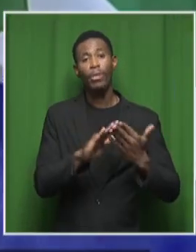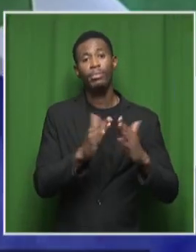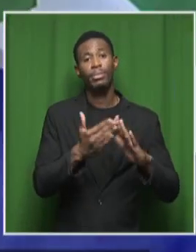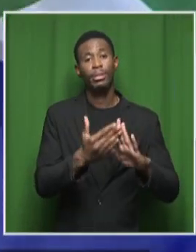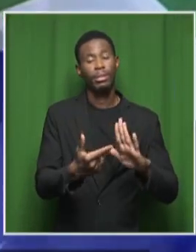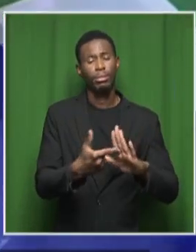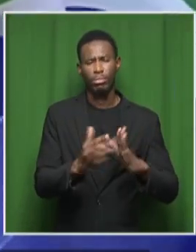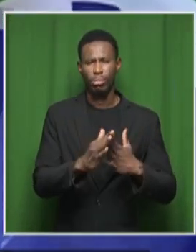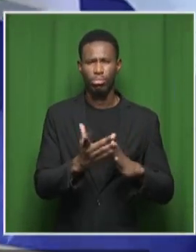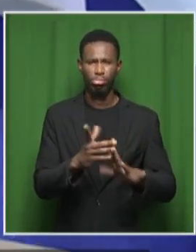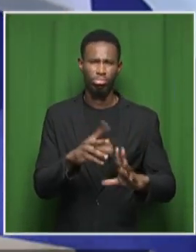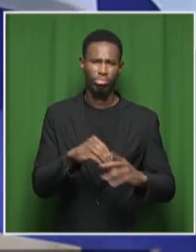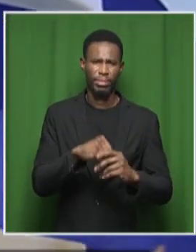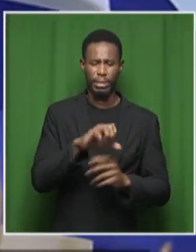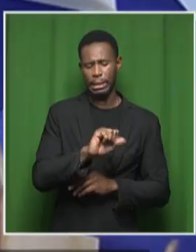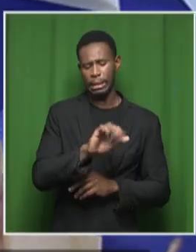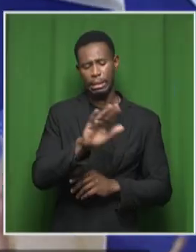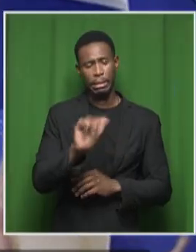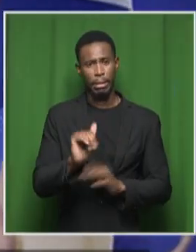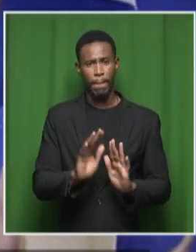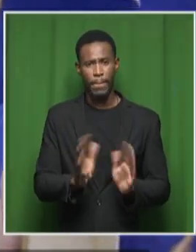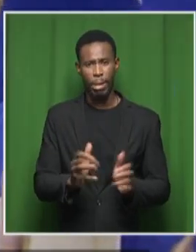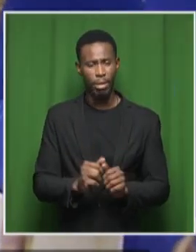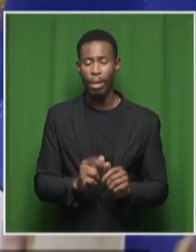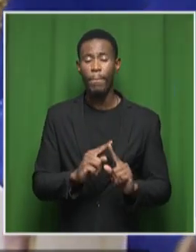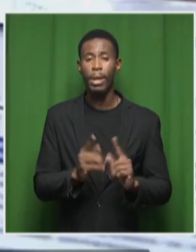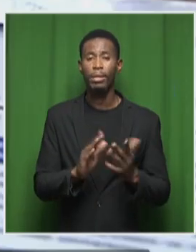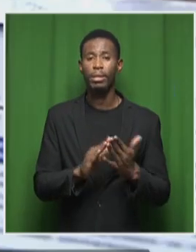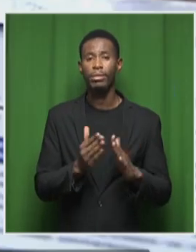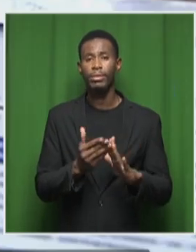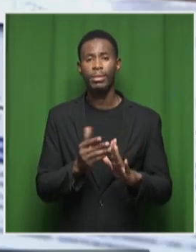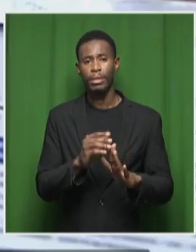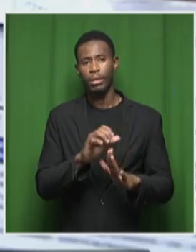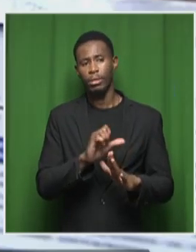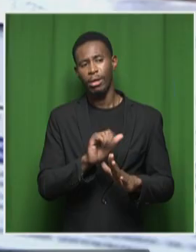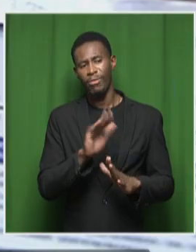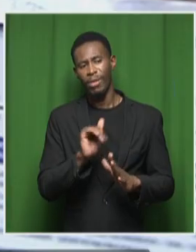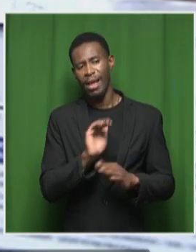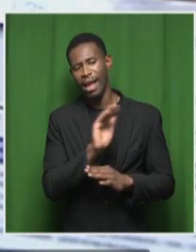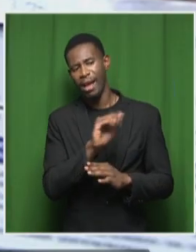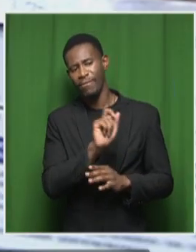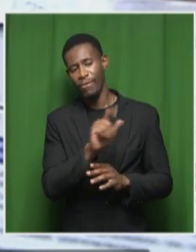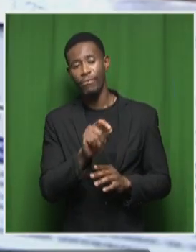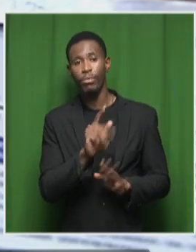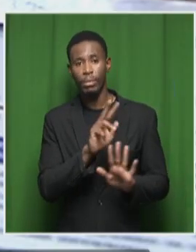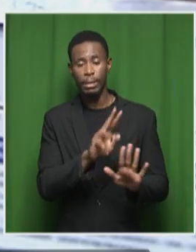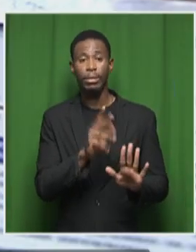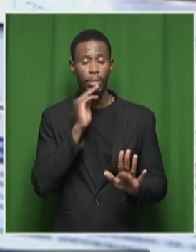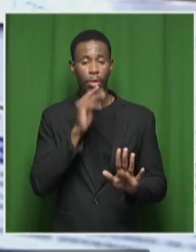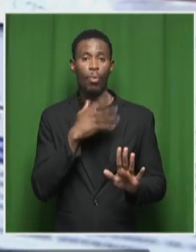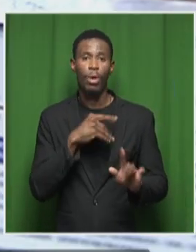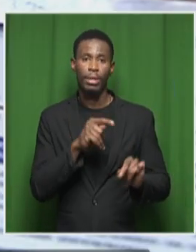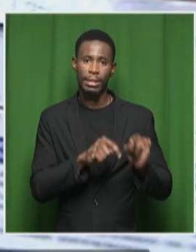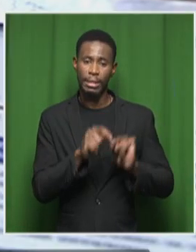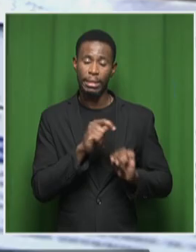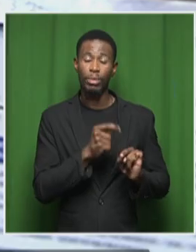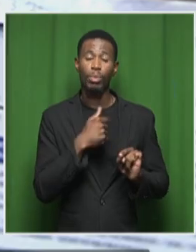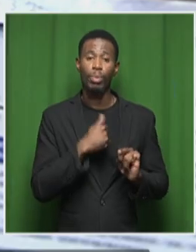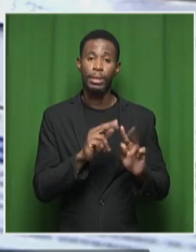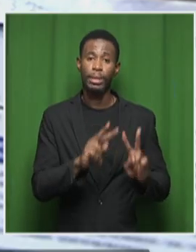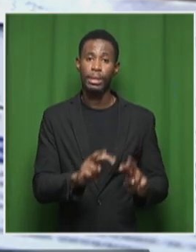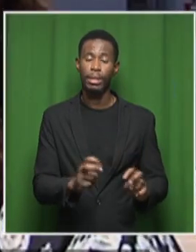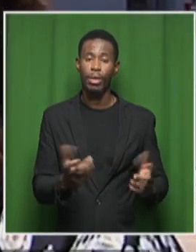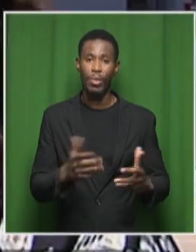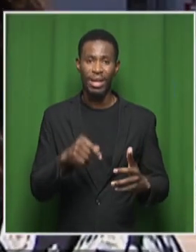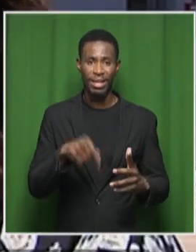within South Africa, but we're looking further than that, but we want to go back to our roots. So the study we've conducted was in Gauteng,